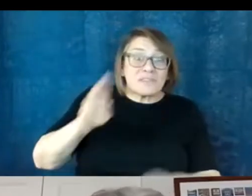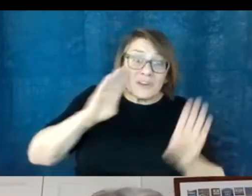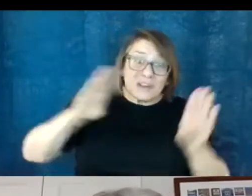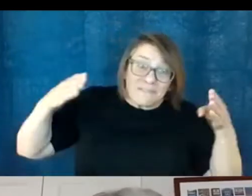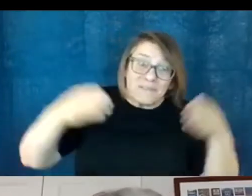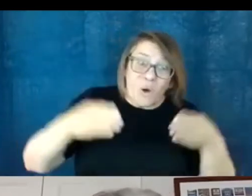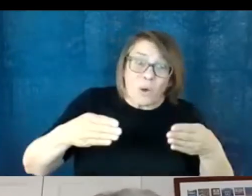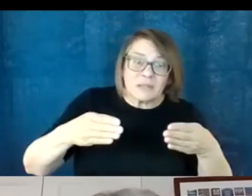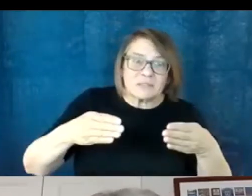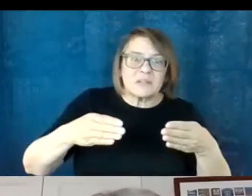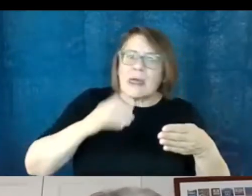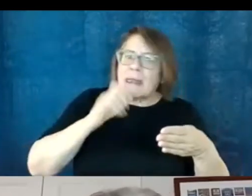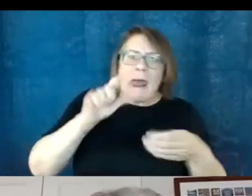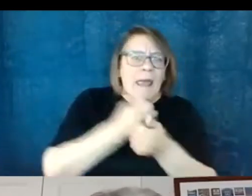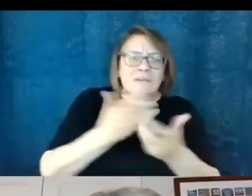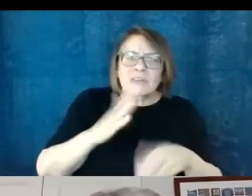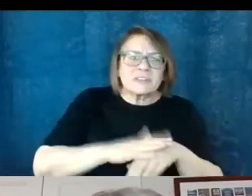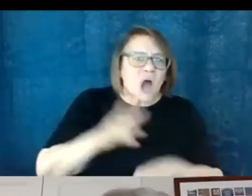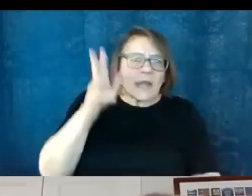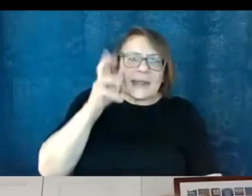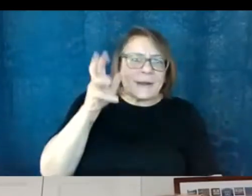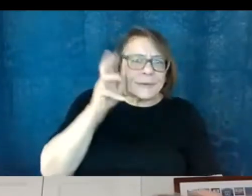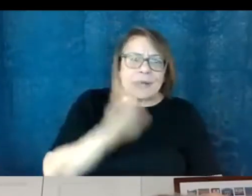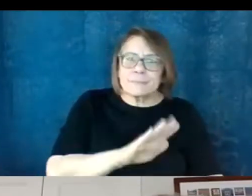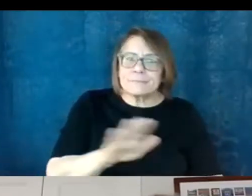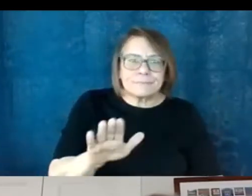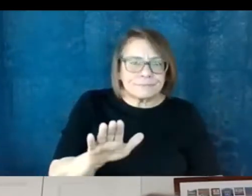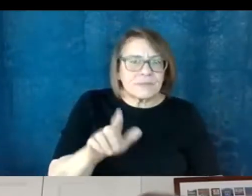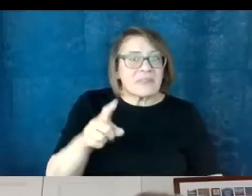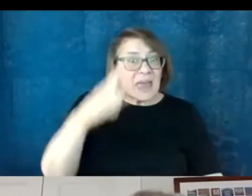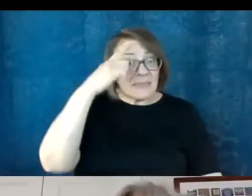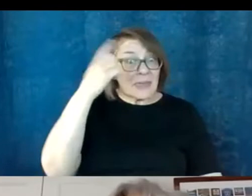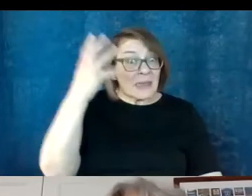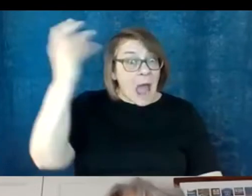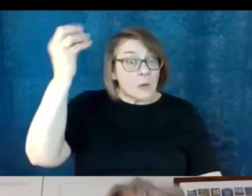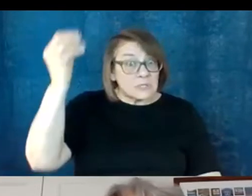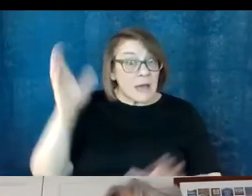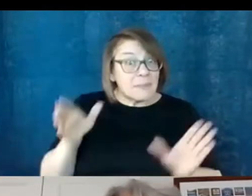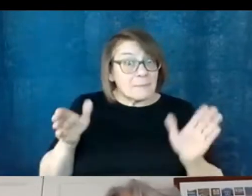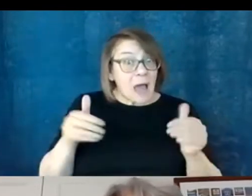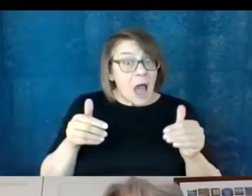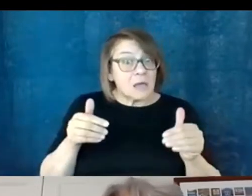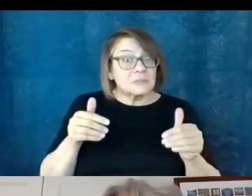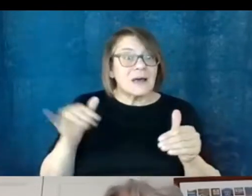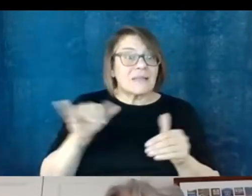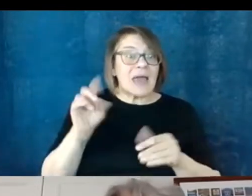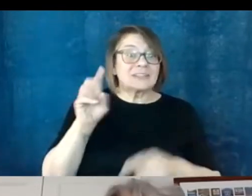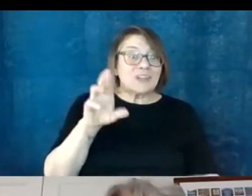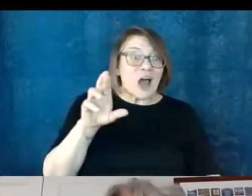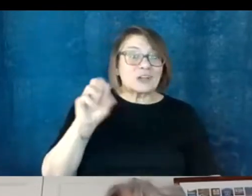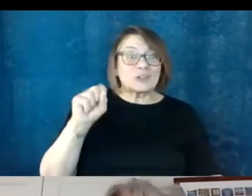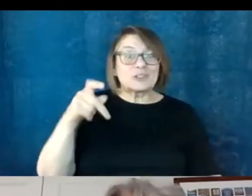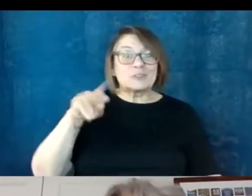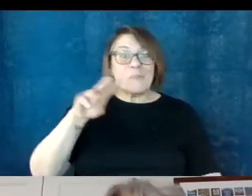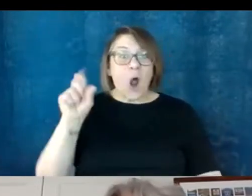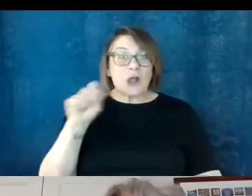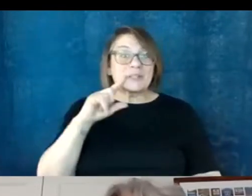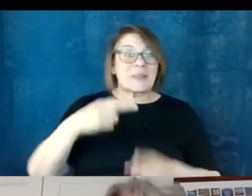about hearing, and they really do think outside the box. So thinking about Dr. Sparks and the name of